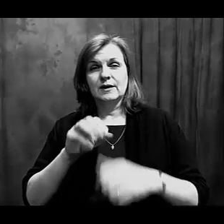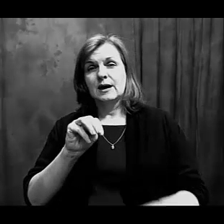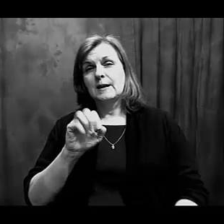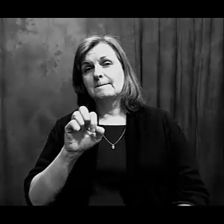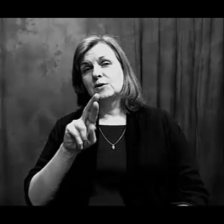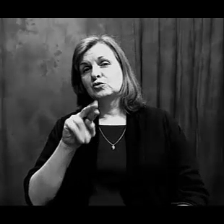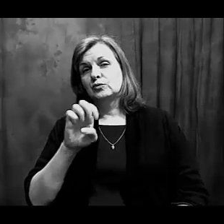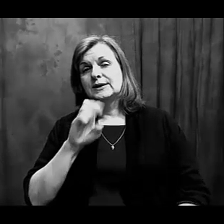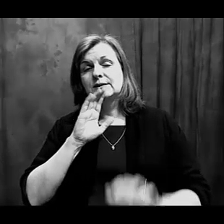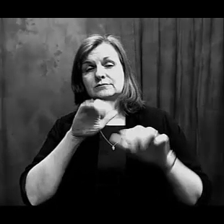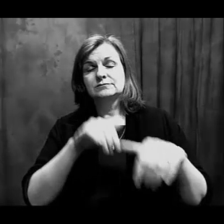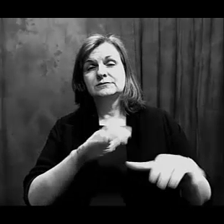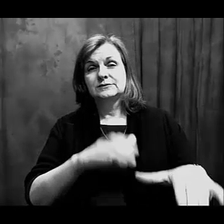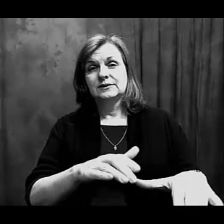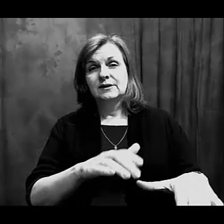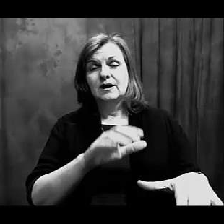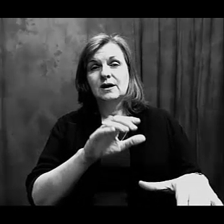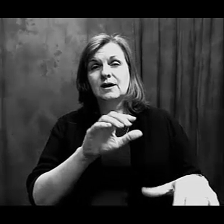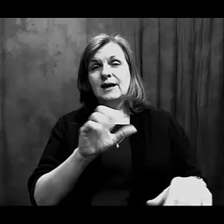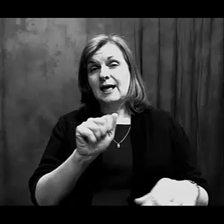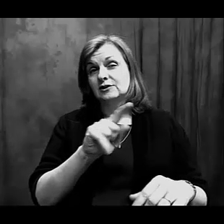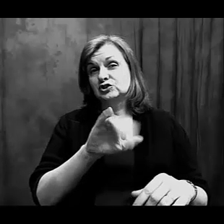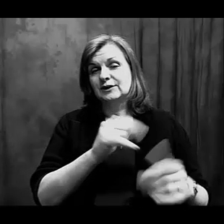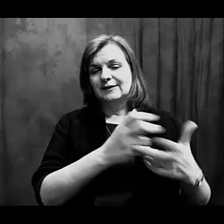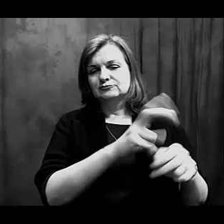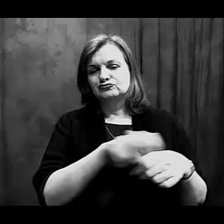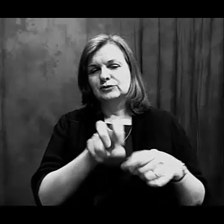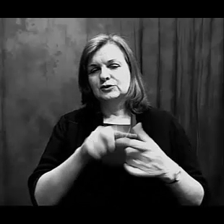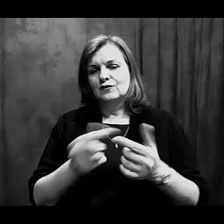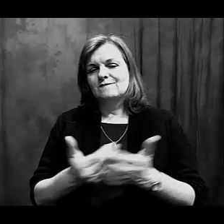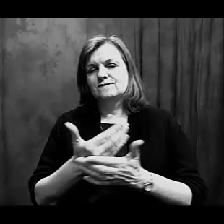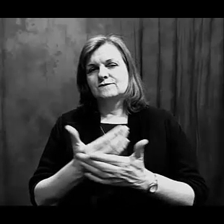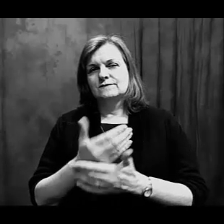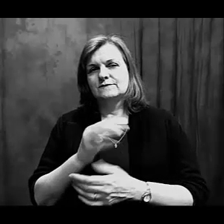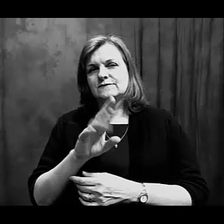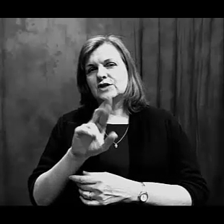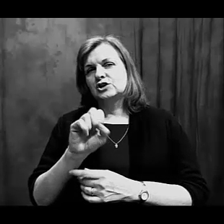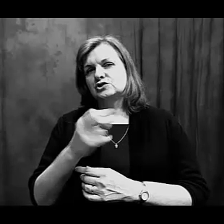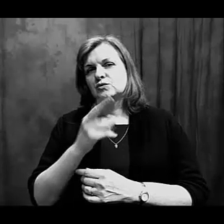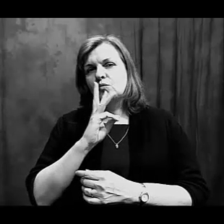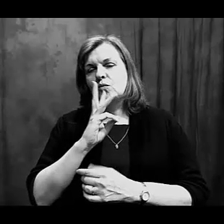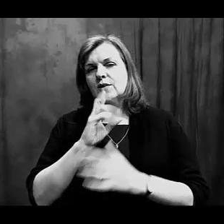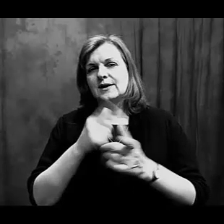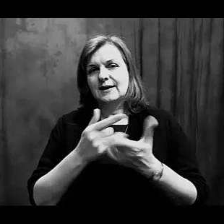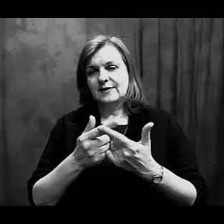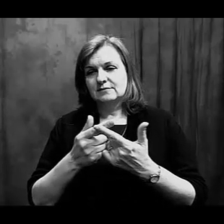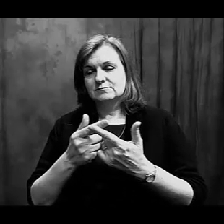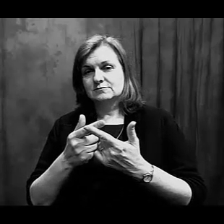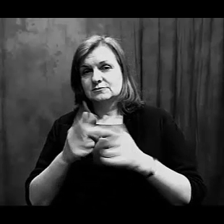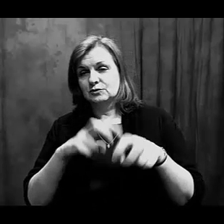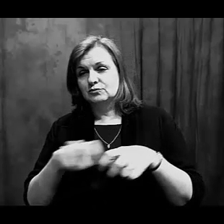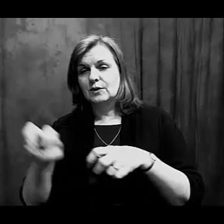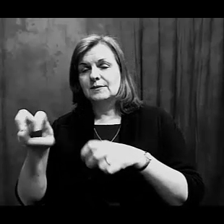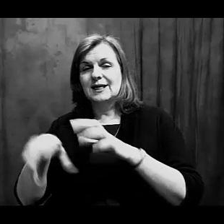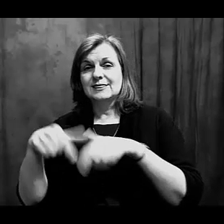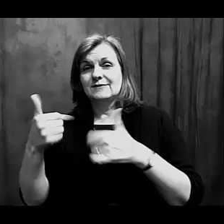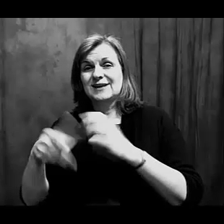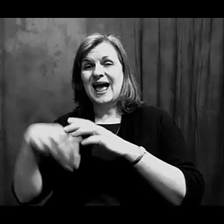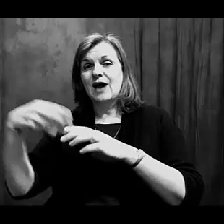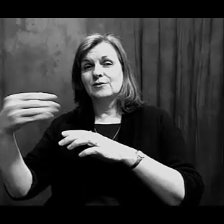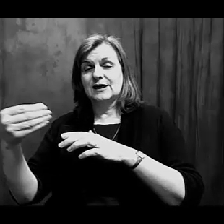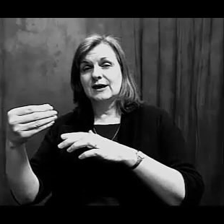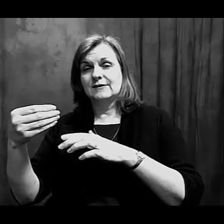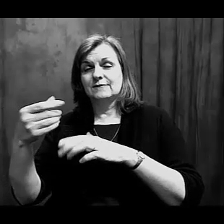look at a marine algae that was able to colonize fresh water and then shallow water and then live outside of the water for some period